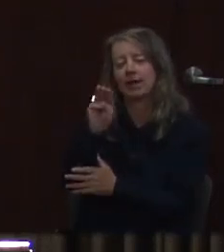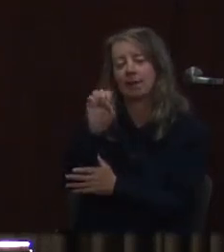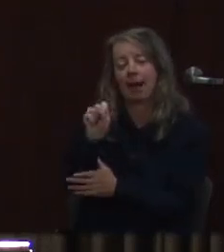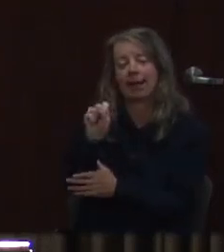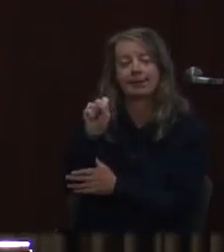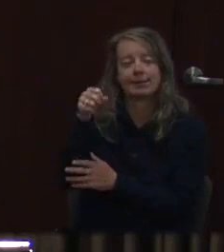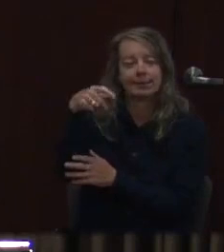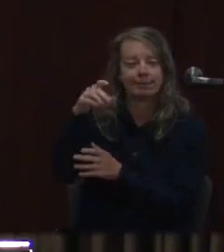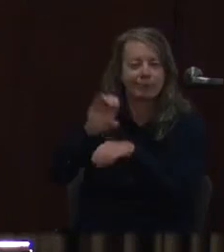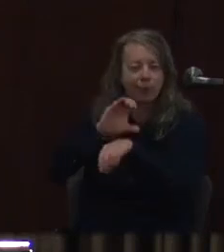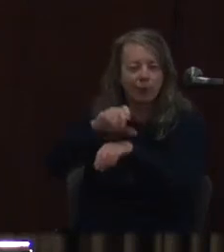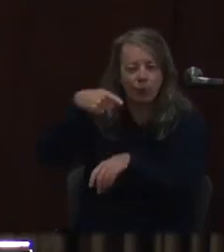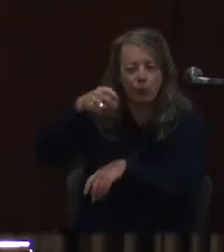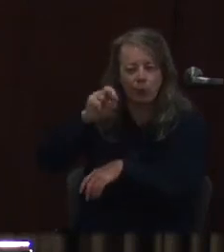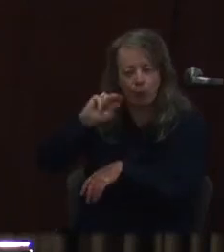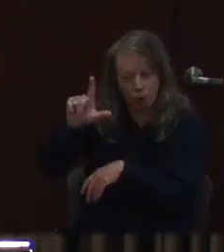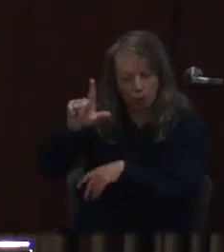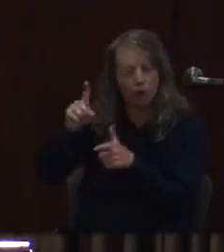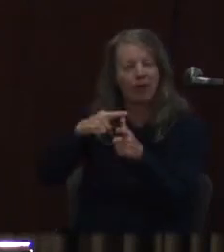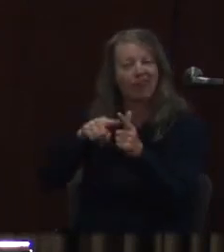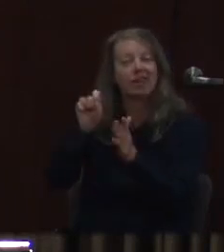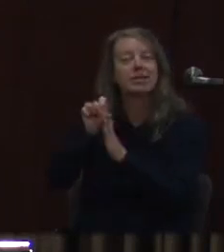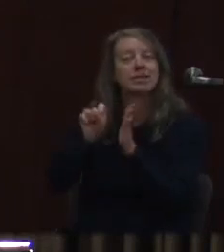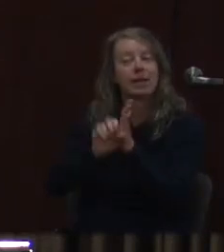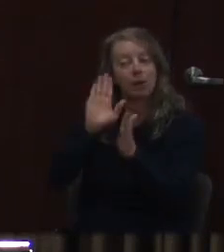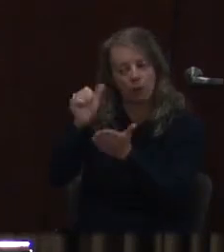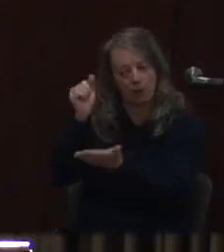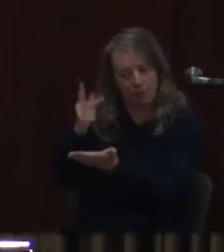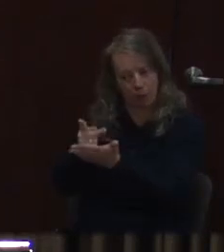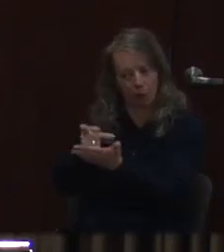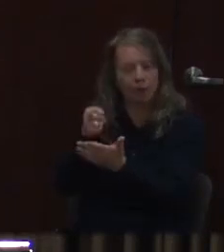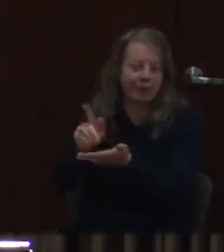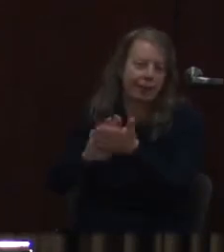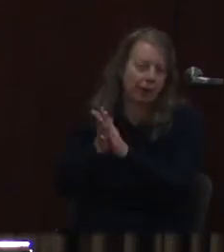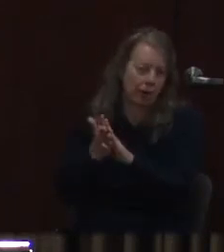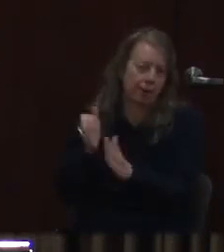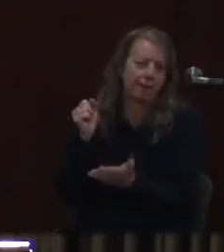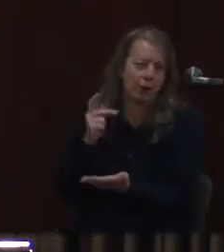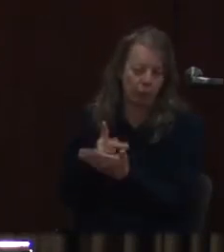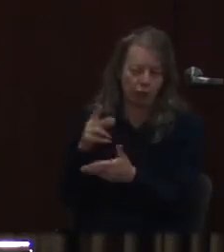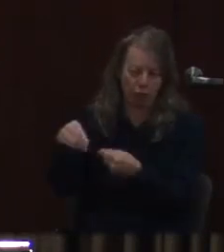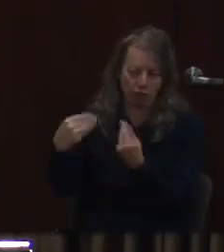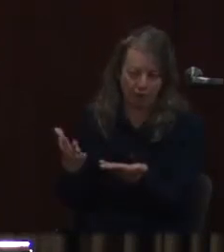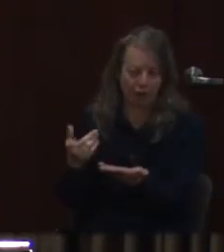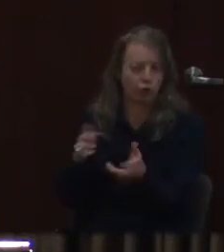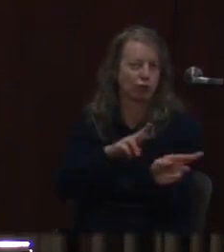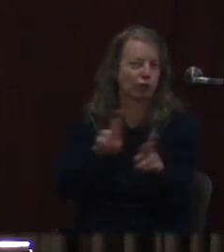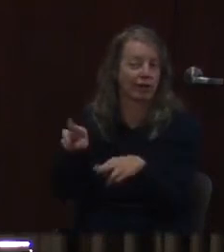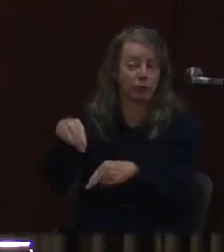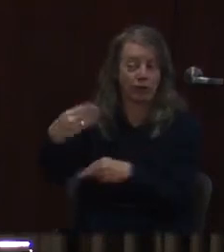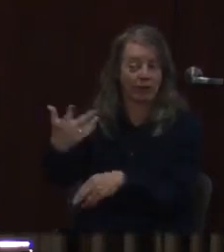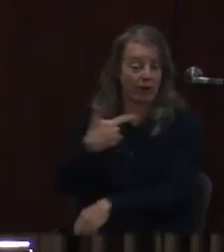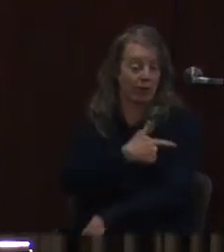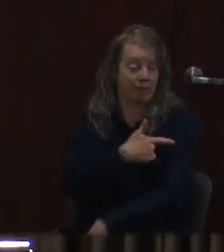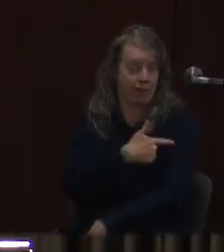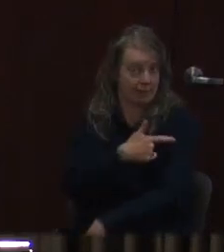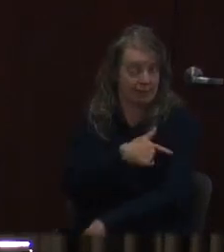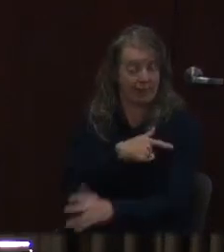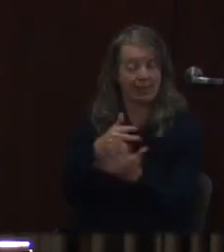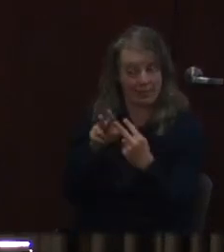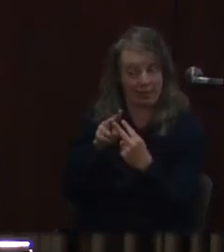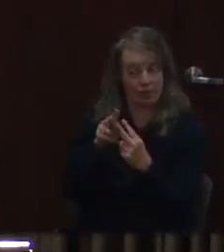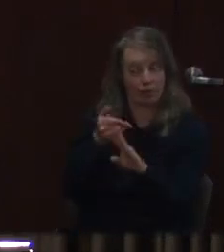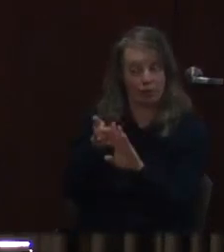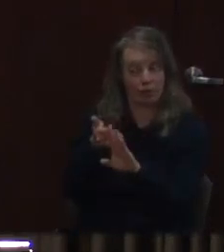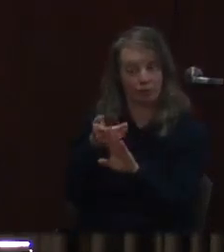by the state, and then they become an approved provider and are eligible to get vaccine either directly through the state or through a transfer